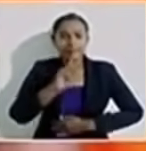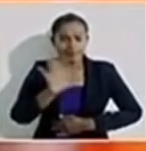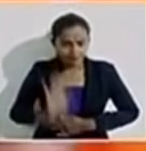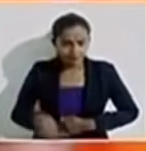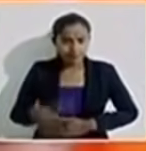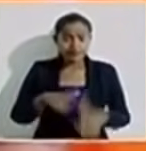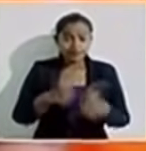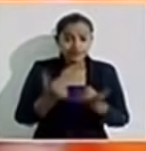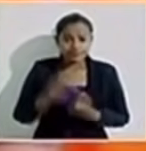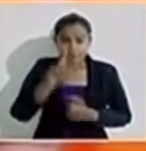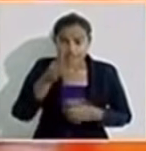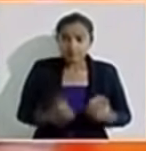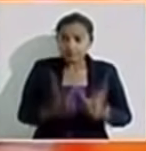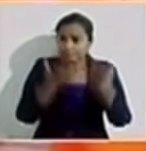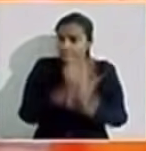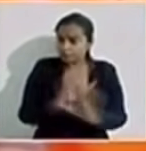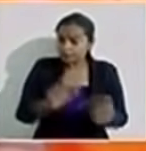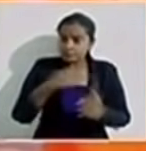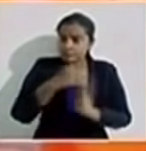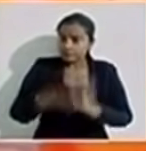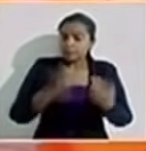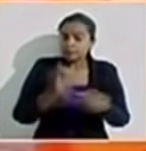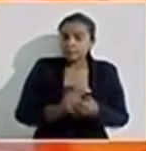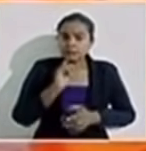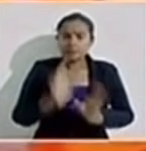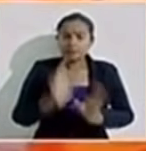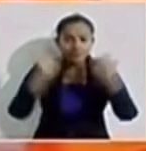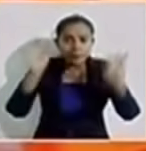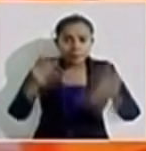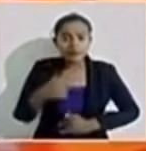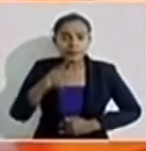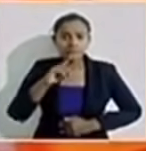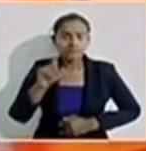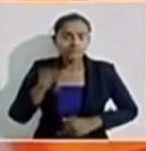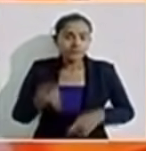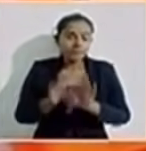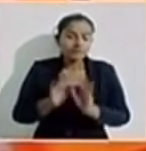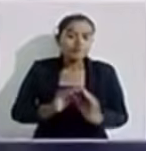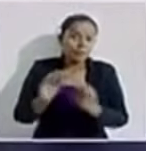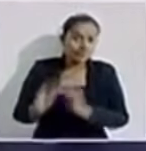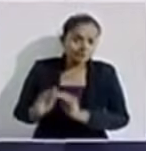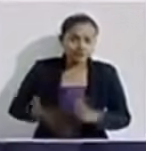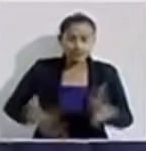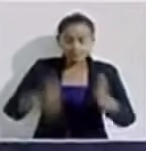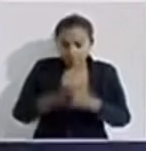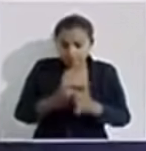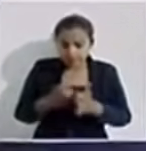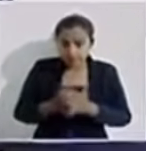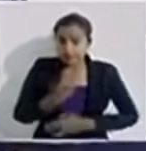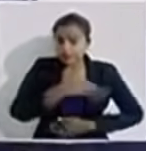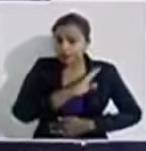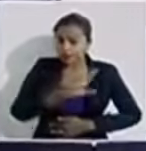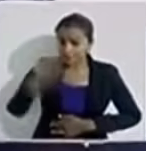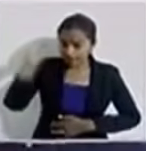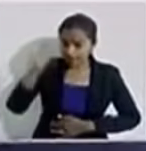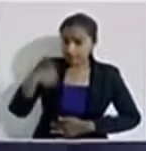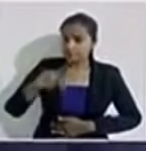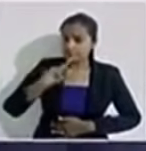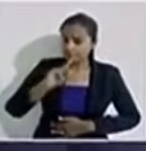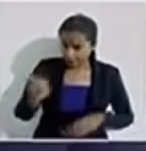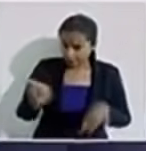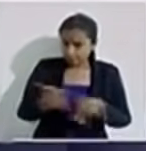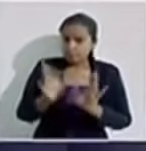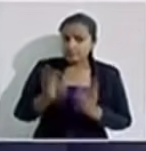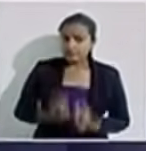context where a revelation to that front has been made by Venerable Galagodatte Gnana Sarathero. Previously, former Attorney General Dappula de Oliveira